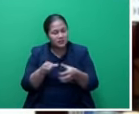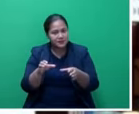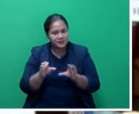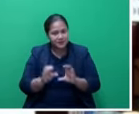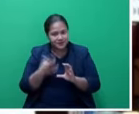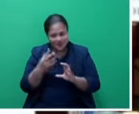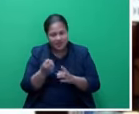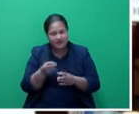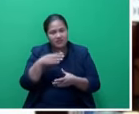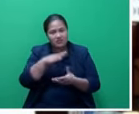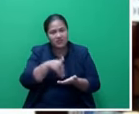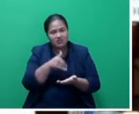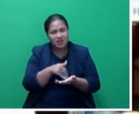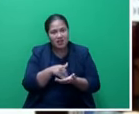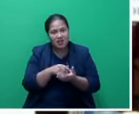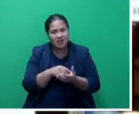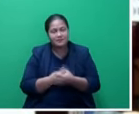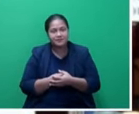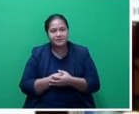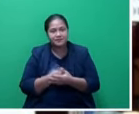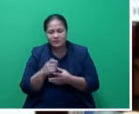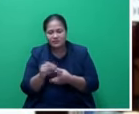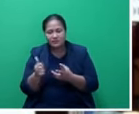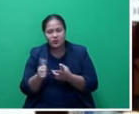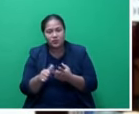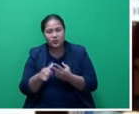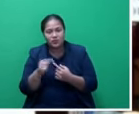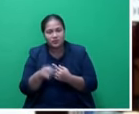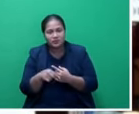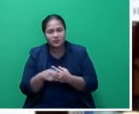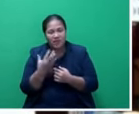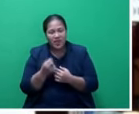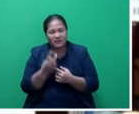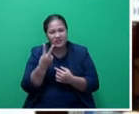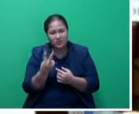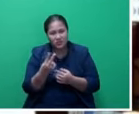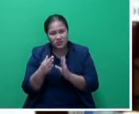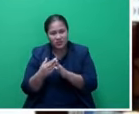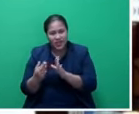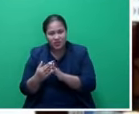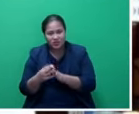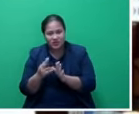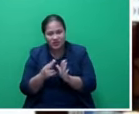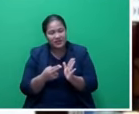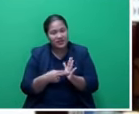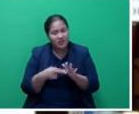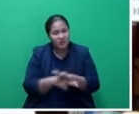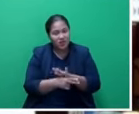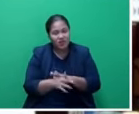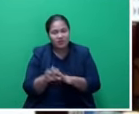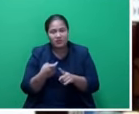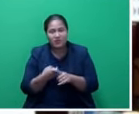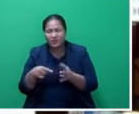in the Central Division. In addition to these, Mr. Speaker, sir, there are 2 satellite towns, Navua and Corvo. Mr.